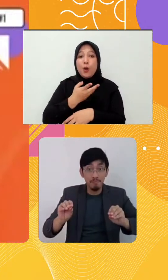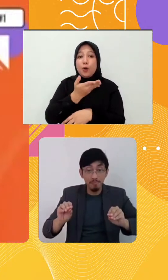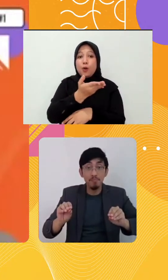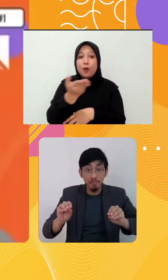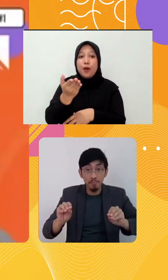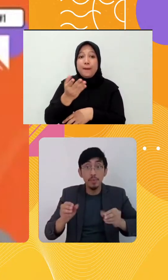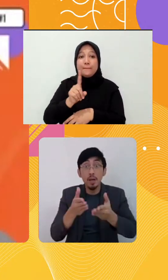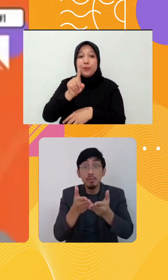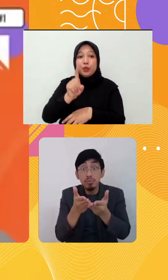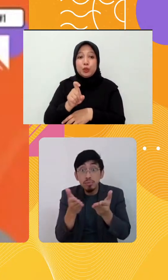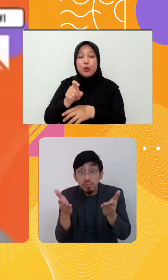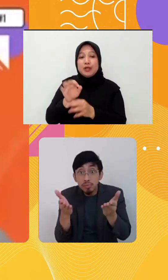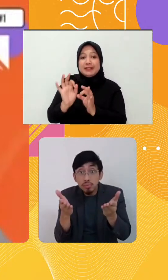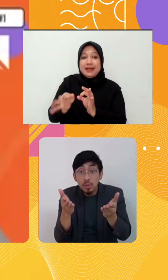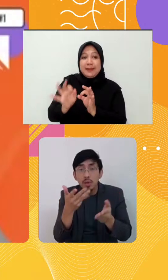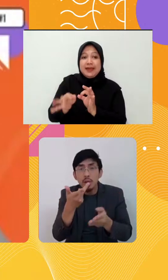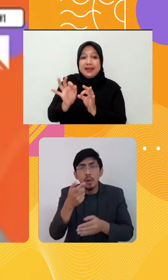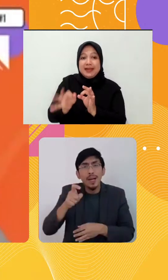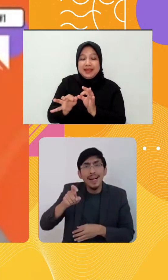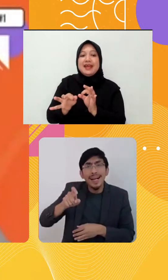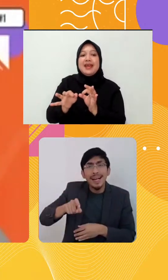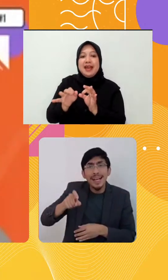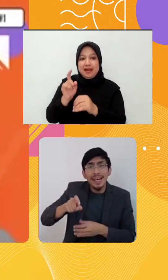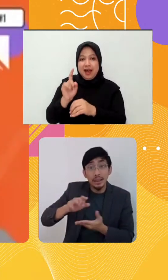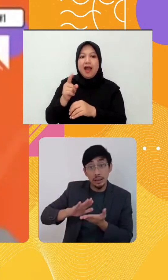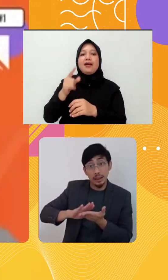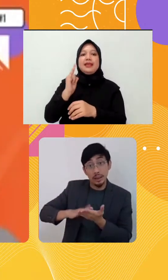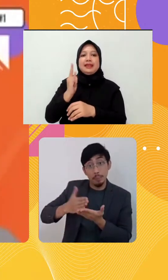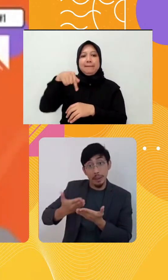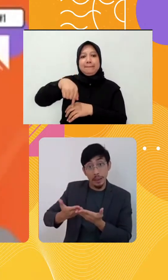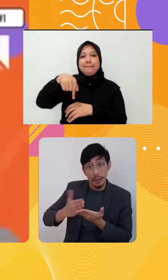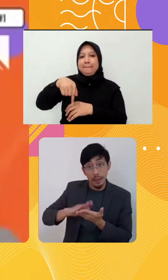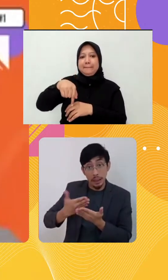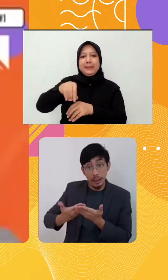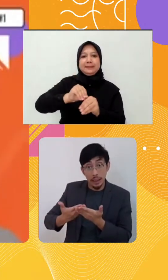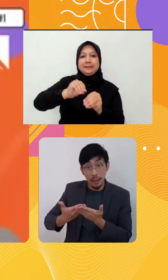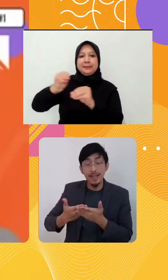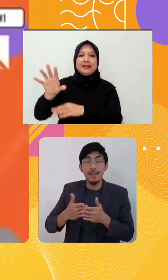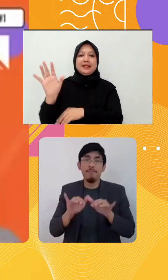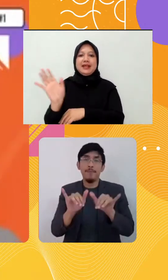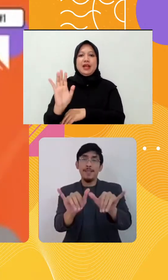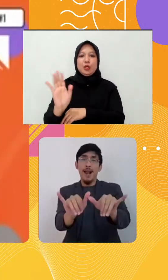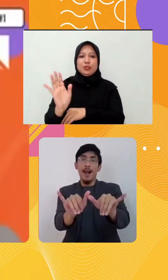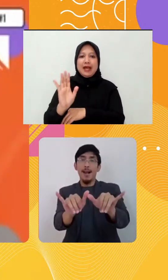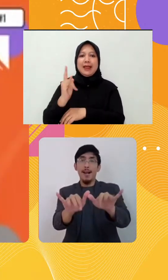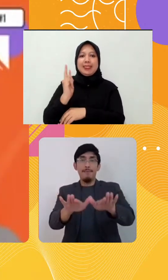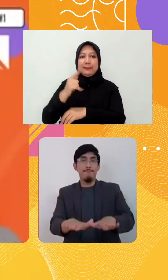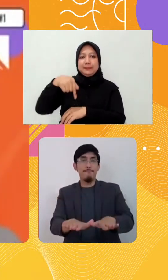international sign language interpreter. But yeah, I have not seen your